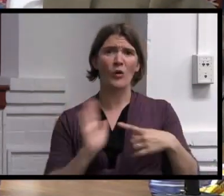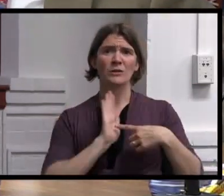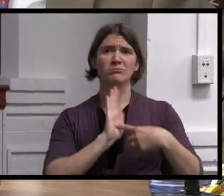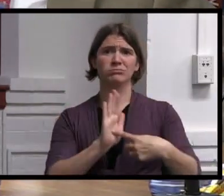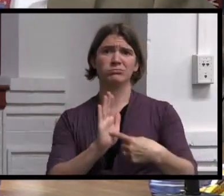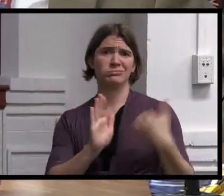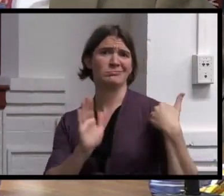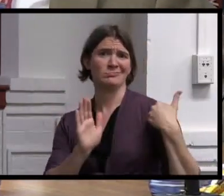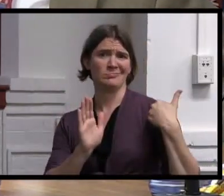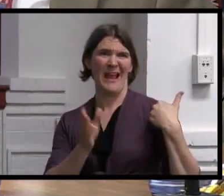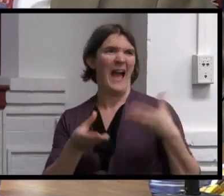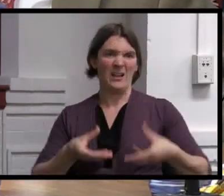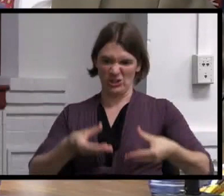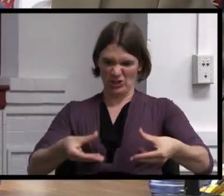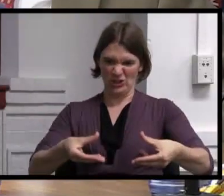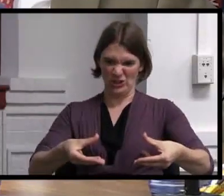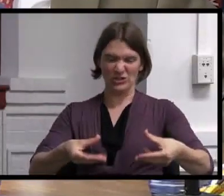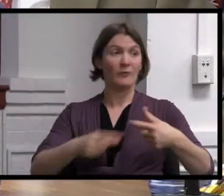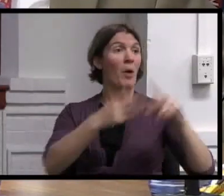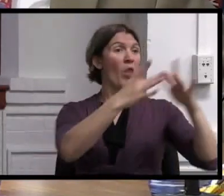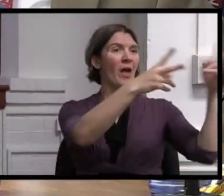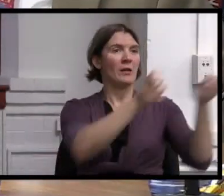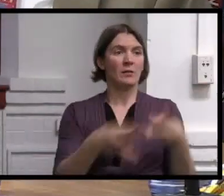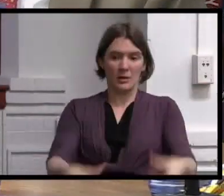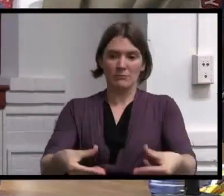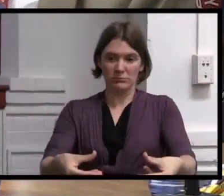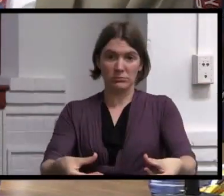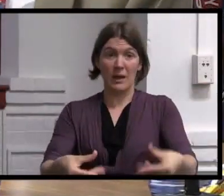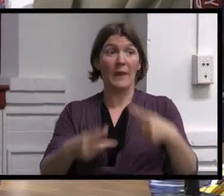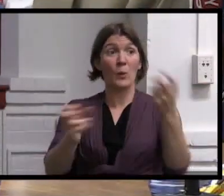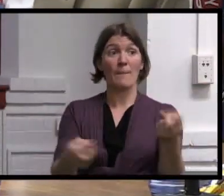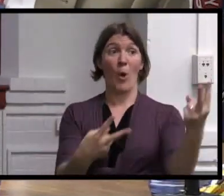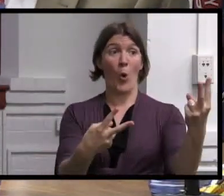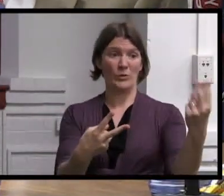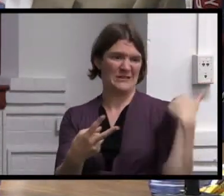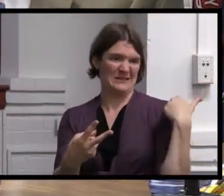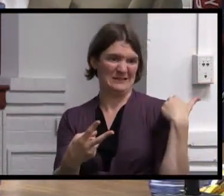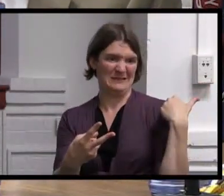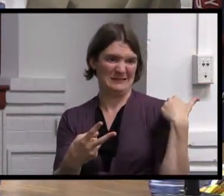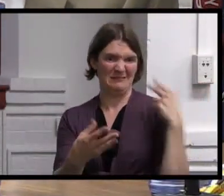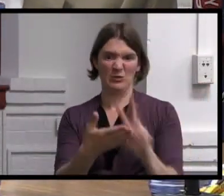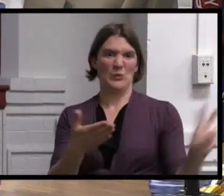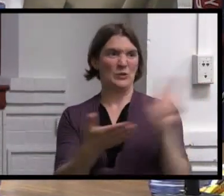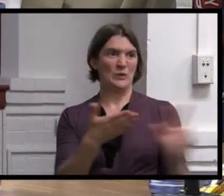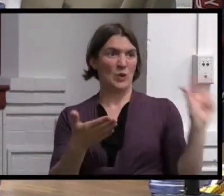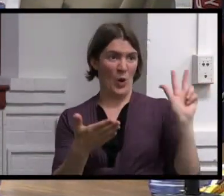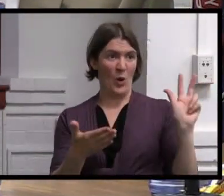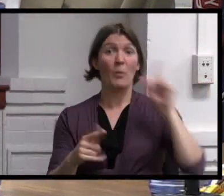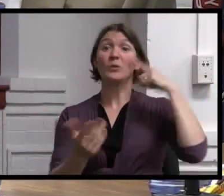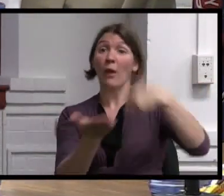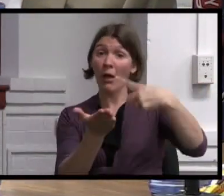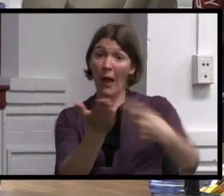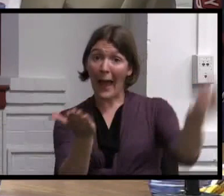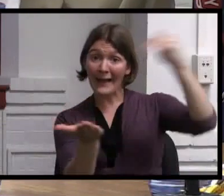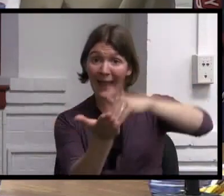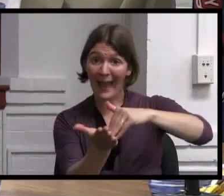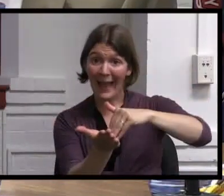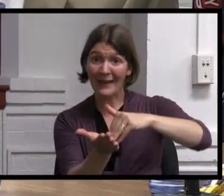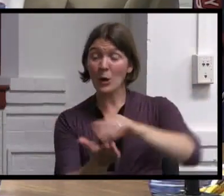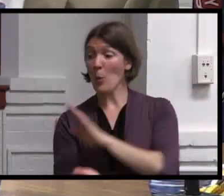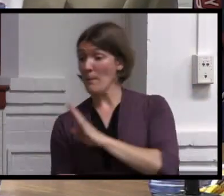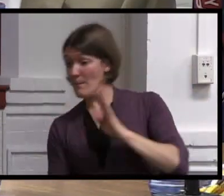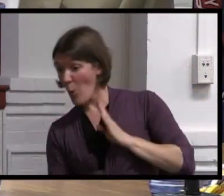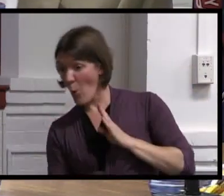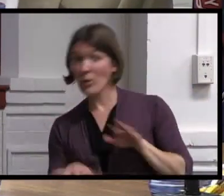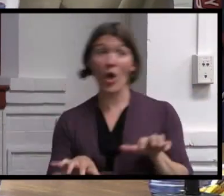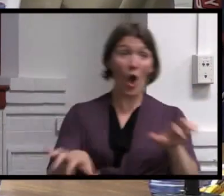the notebooks to the board that was online the weekend before the meeting on the 20th, and then there was some additional discussion both among the board